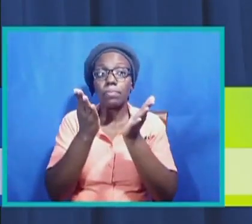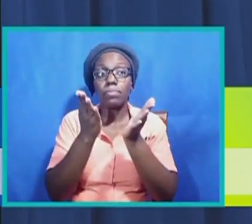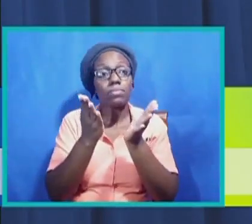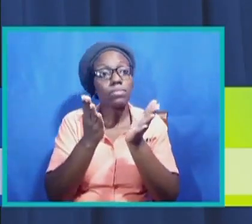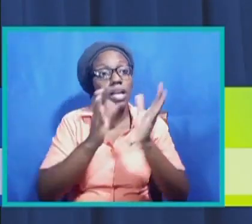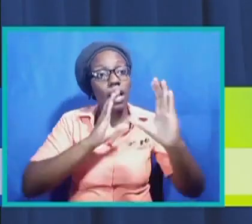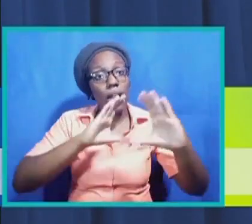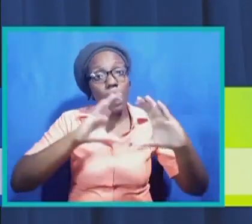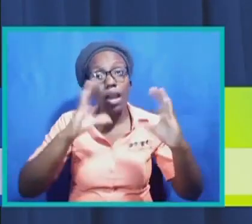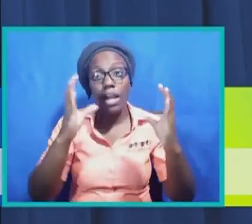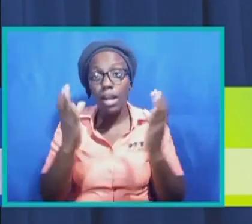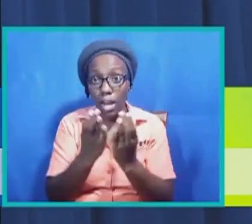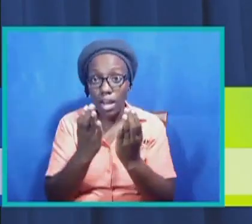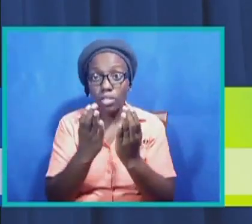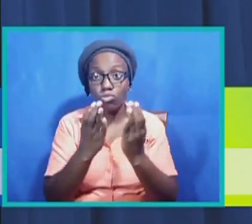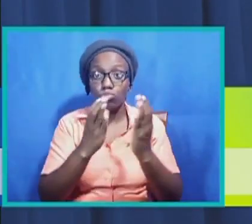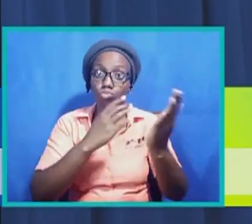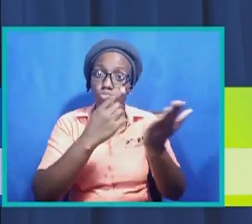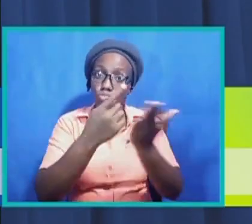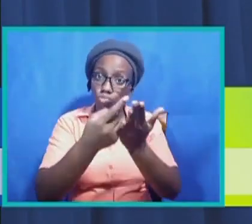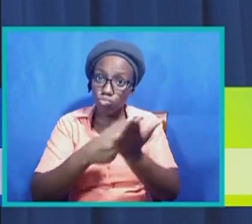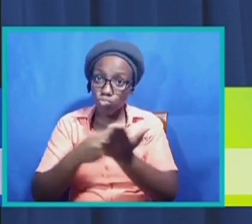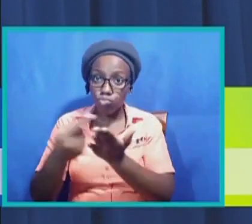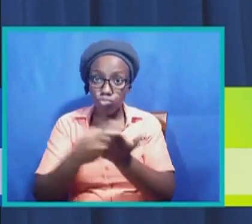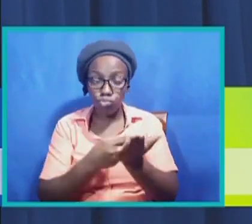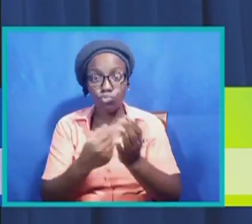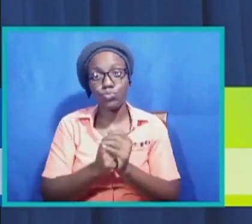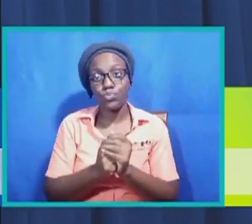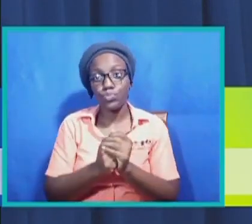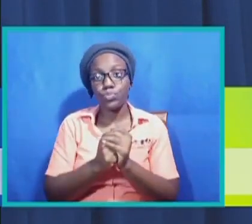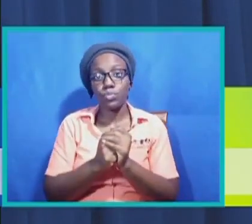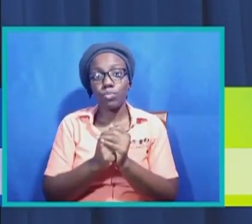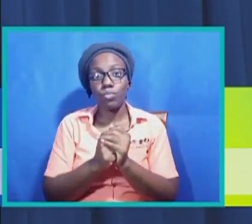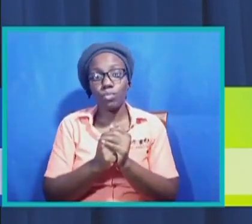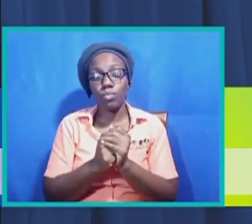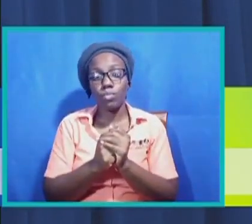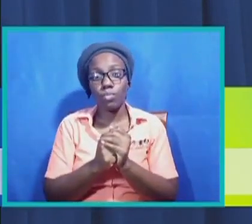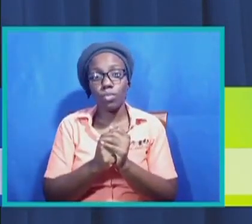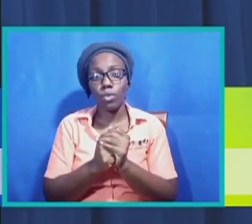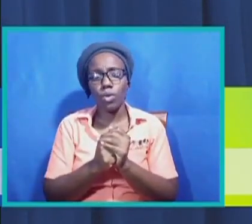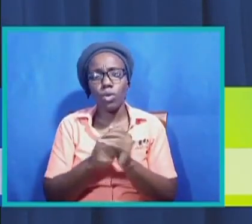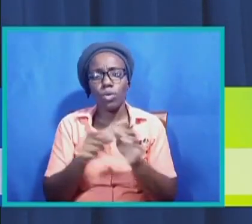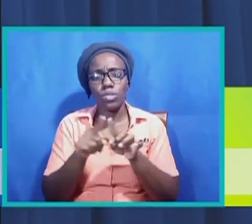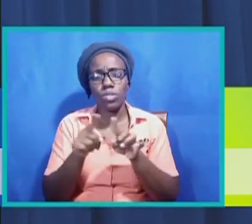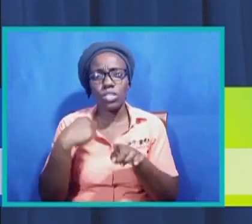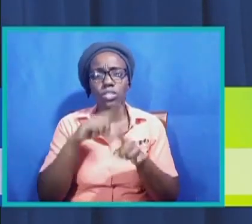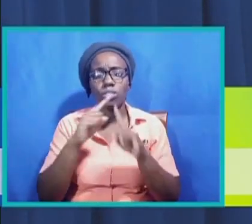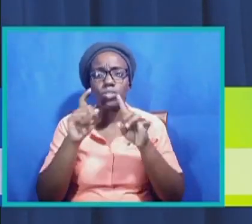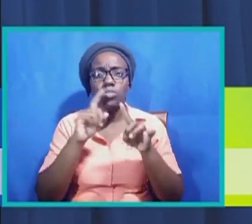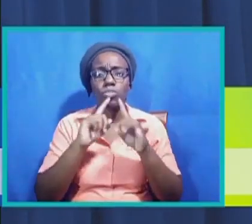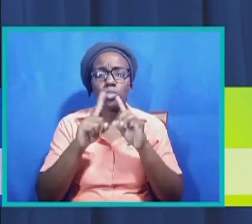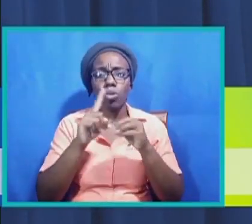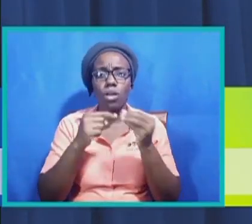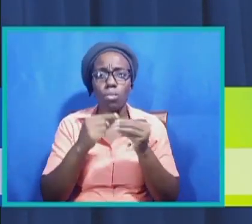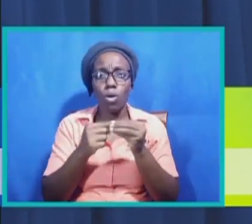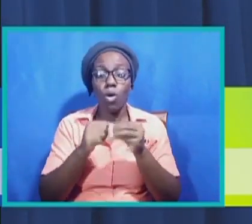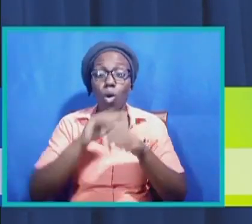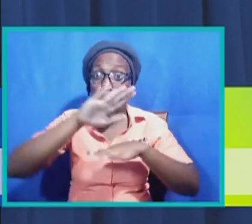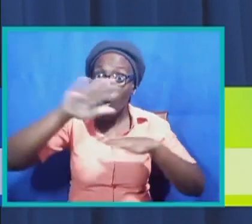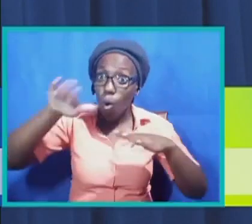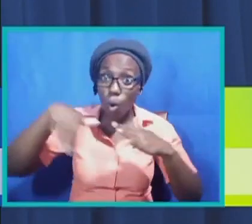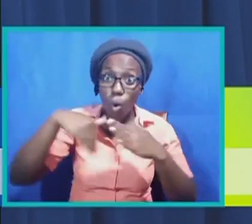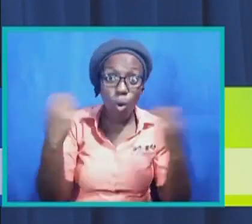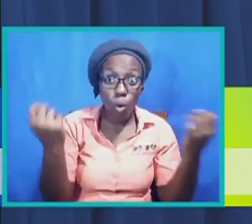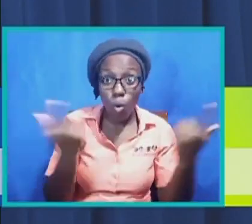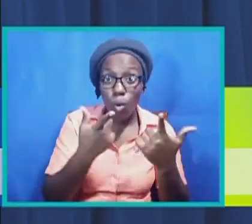are necessary. We still need to talk about ensuring that everybody have access to devices. We need